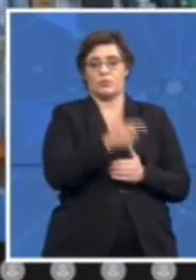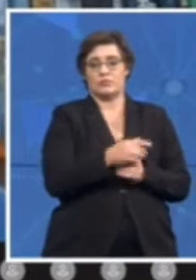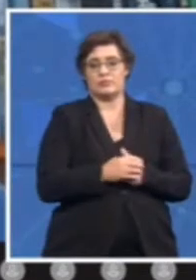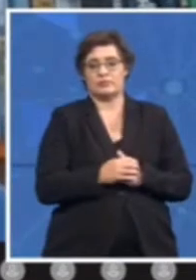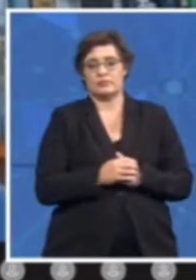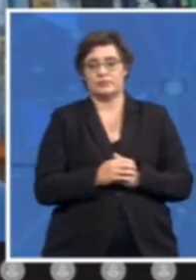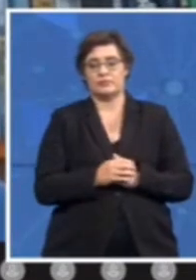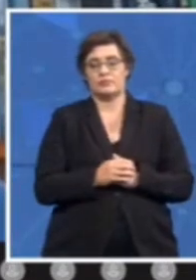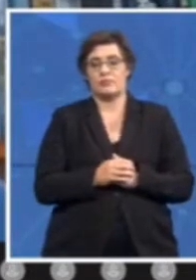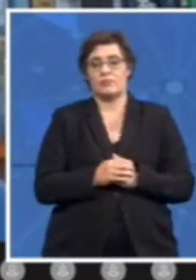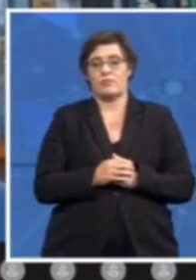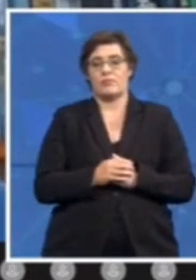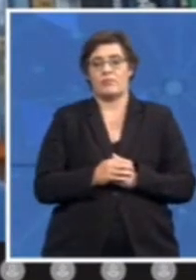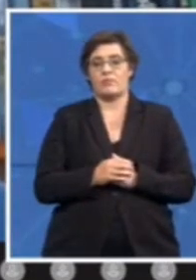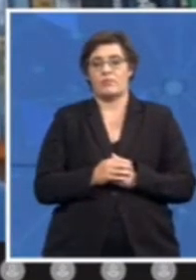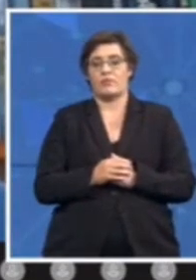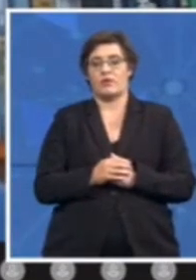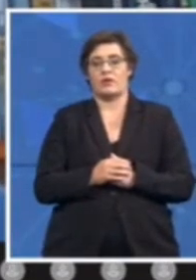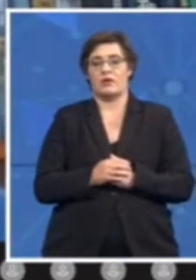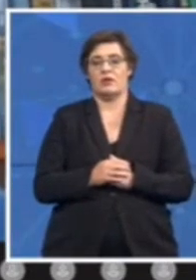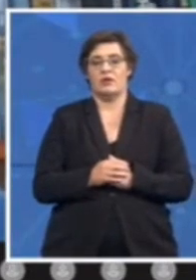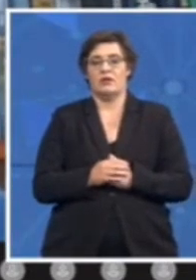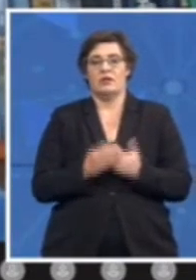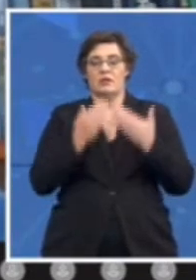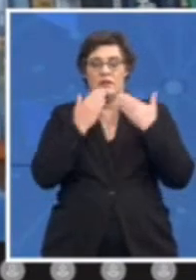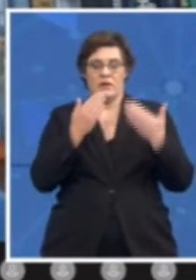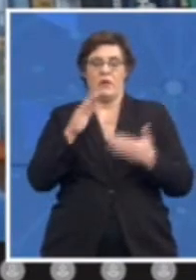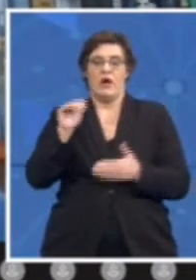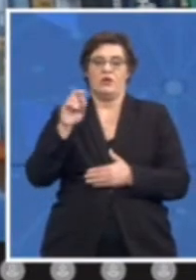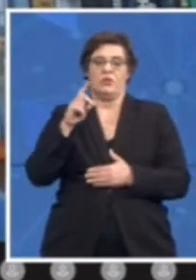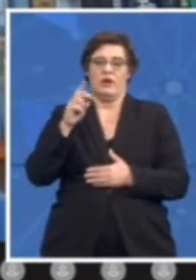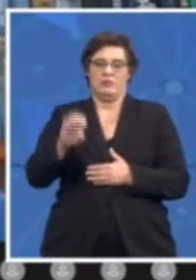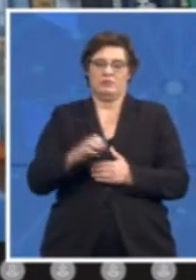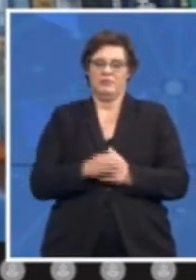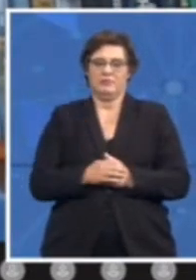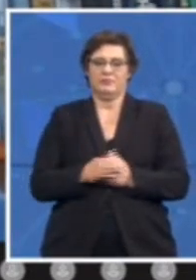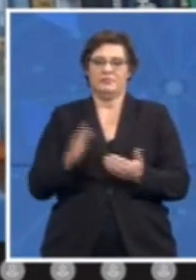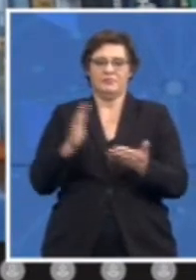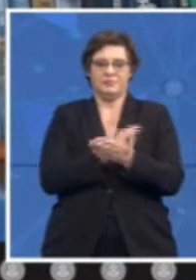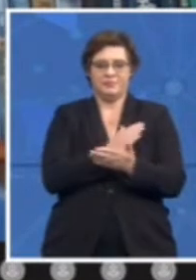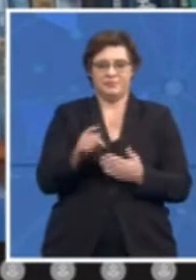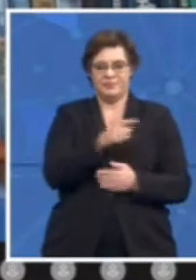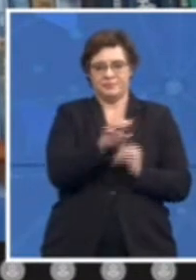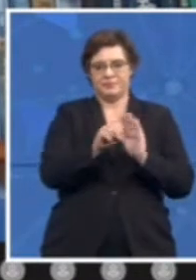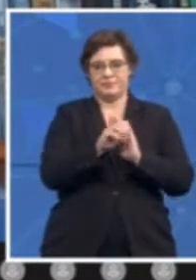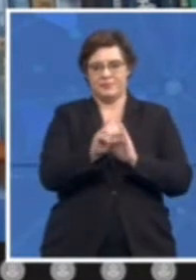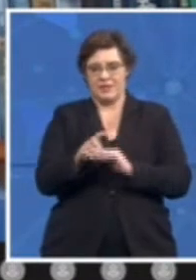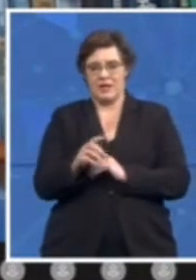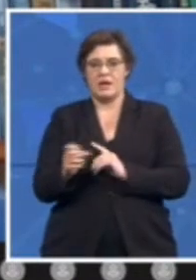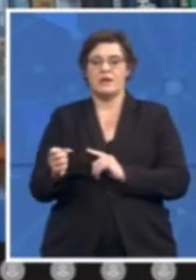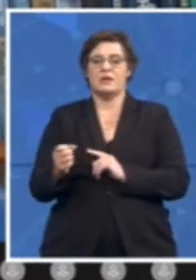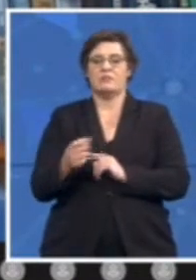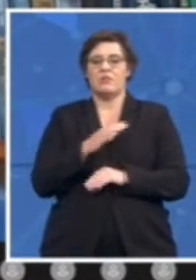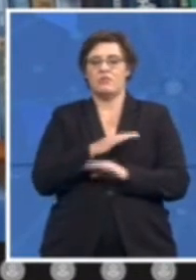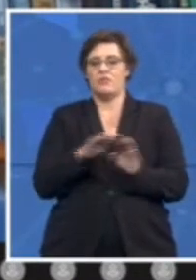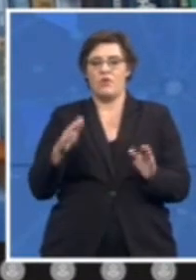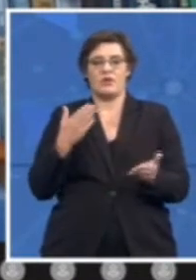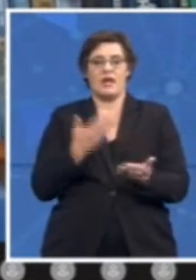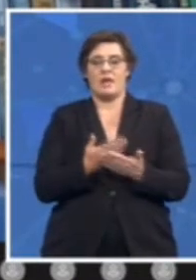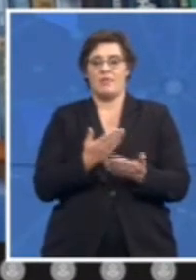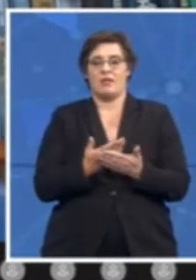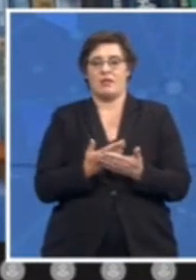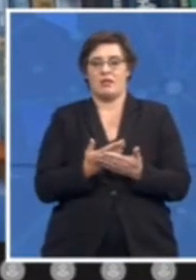Thank you, Andre. Some of our colleagues in the media seem to not be able to come in through the